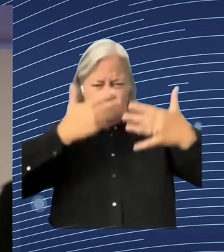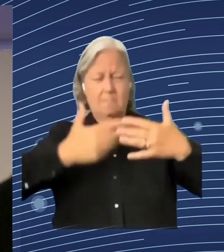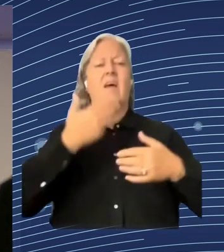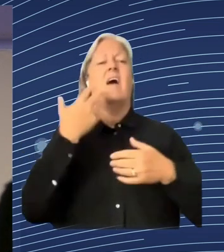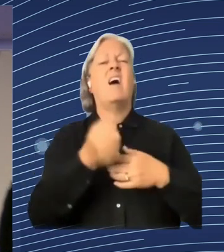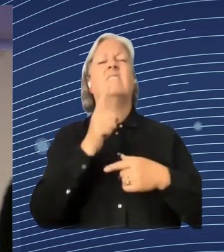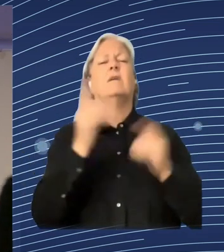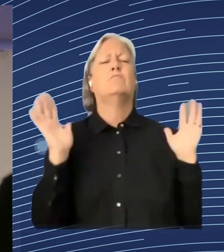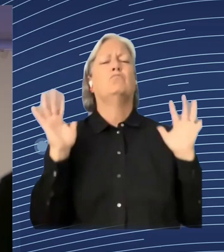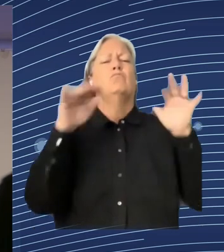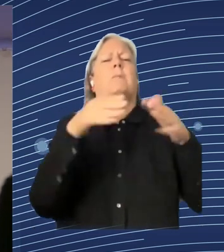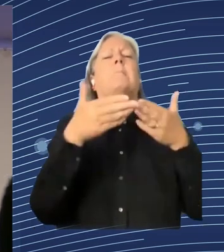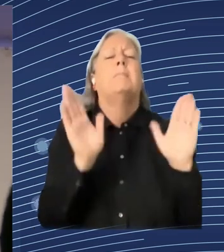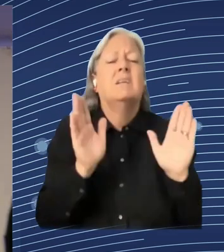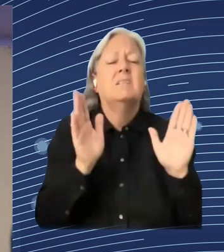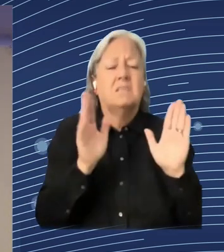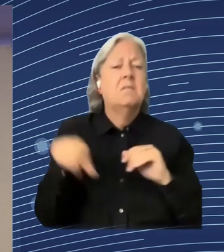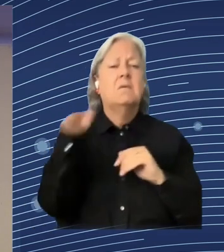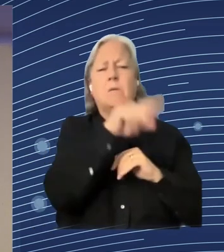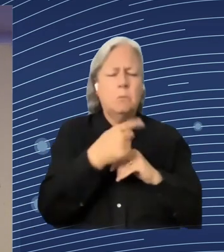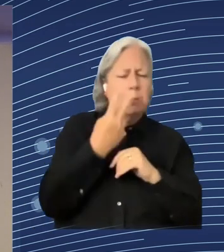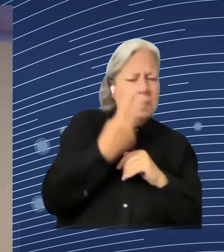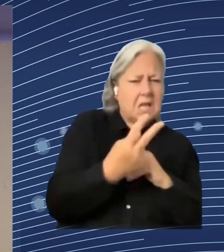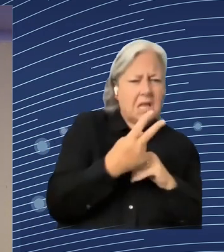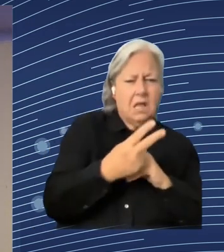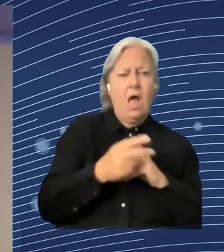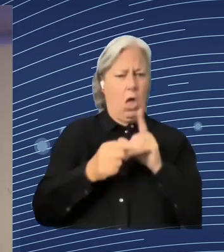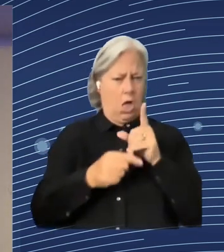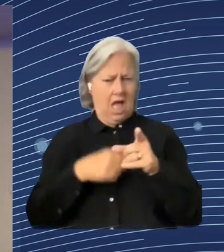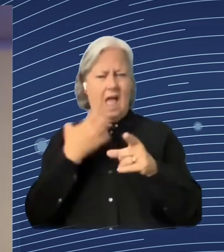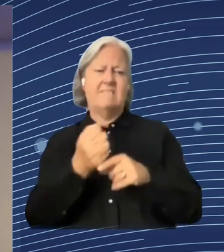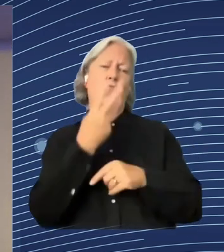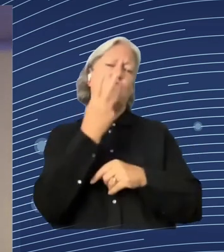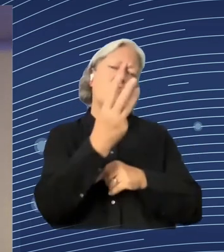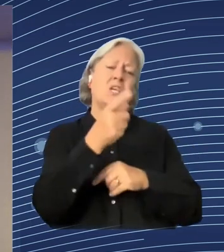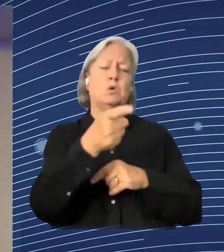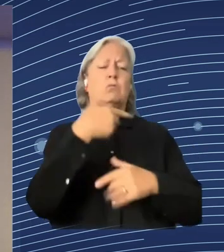access it and can just like, hey, here's three more algorithms that you can add. And then we add them.